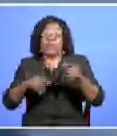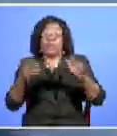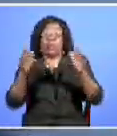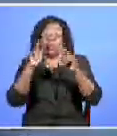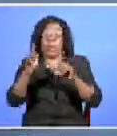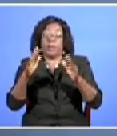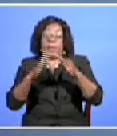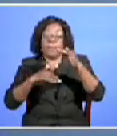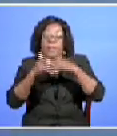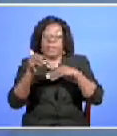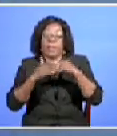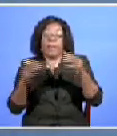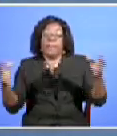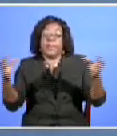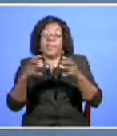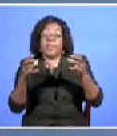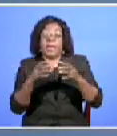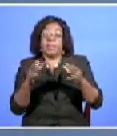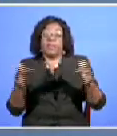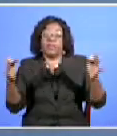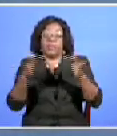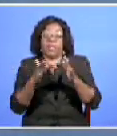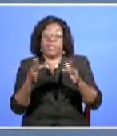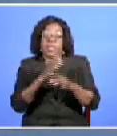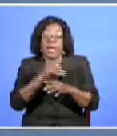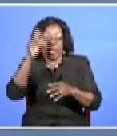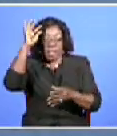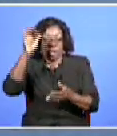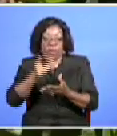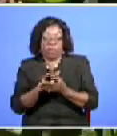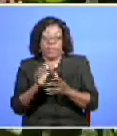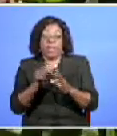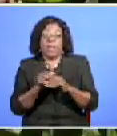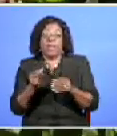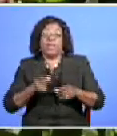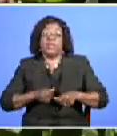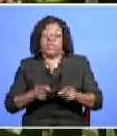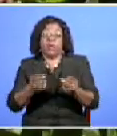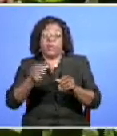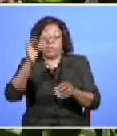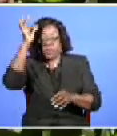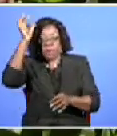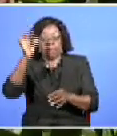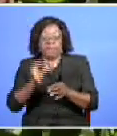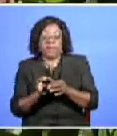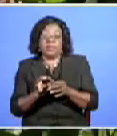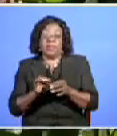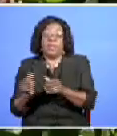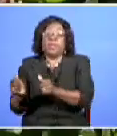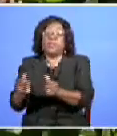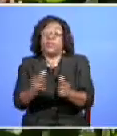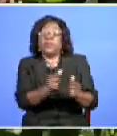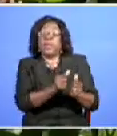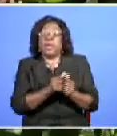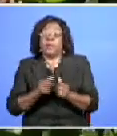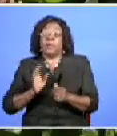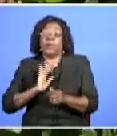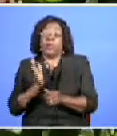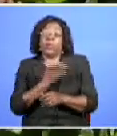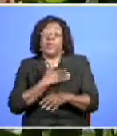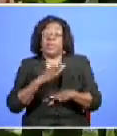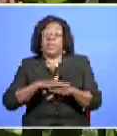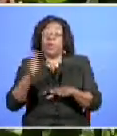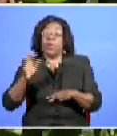today to touch and agree on the assurances of the faith. Together, we can call on our God to help us